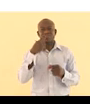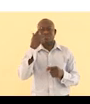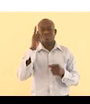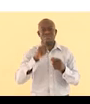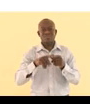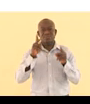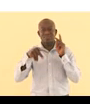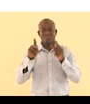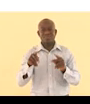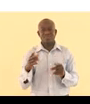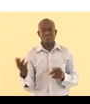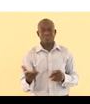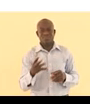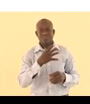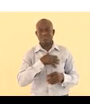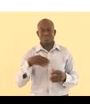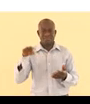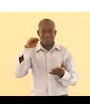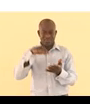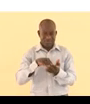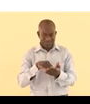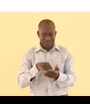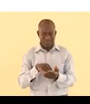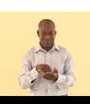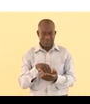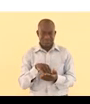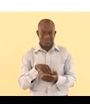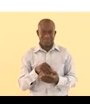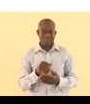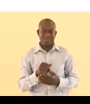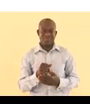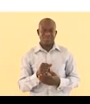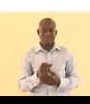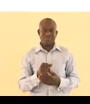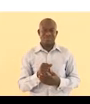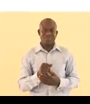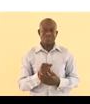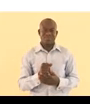to the people, hear and hear again, but do not understand. See and see